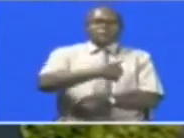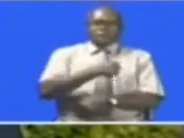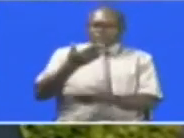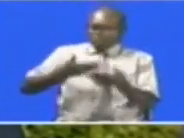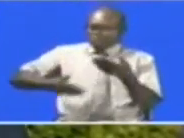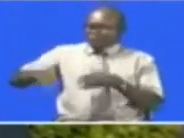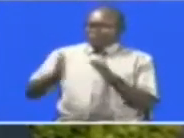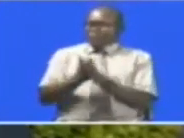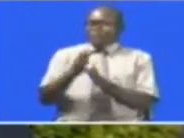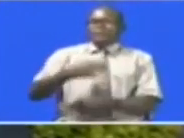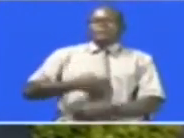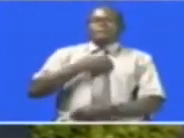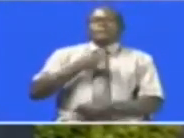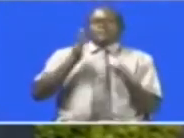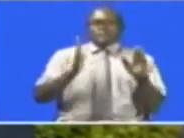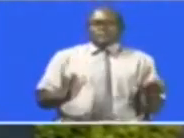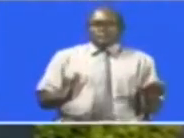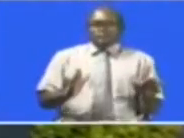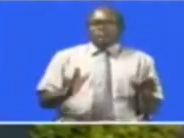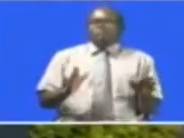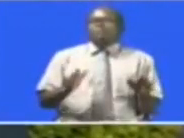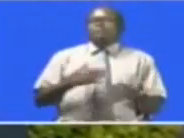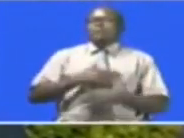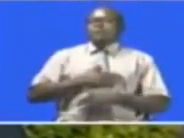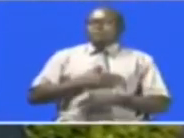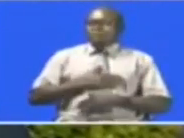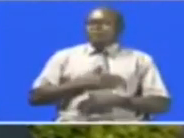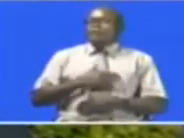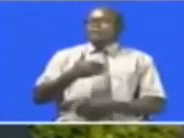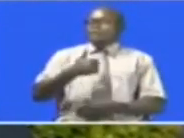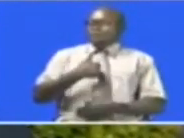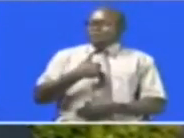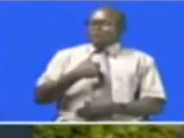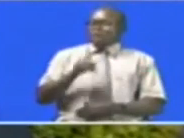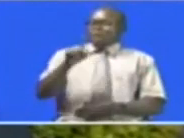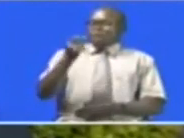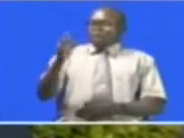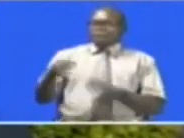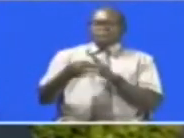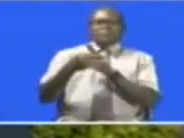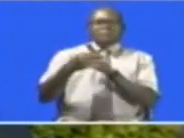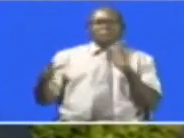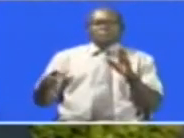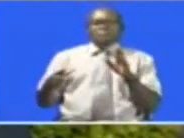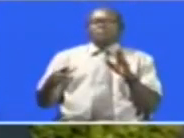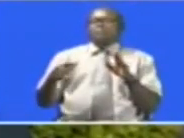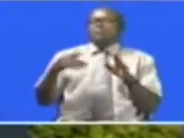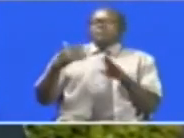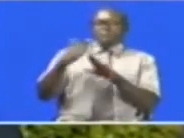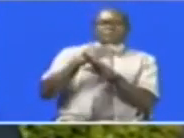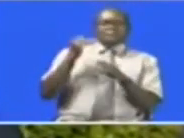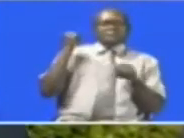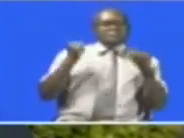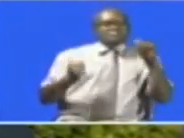here to interact with our guest anchor, and tonight we're honored to host actually one of the legends of the